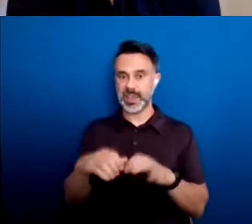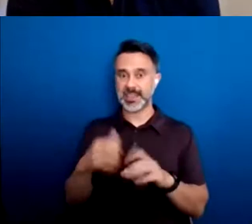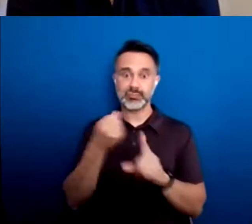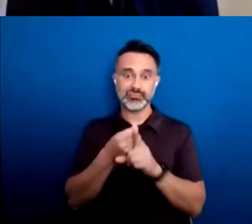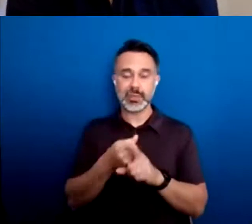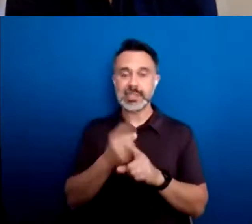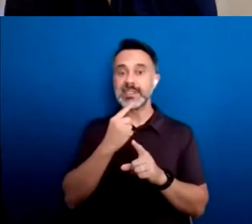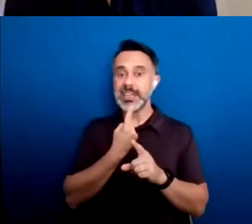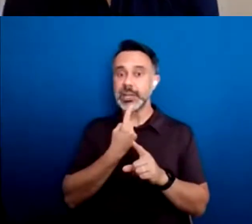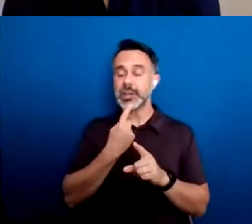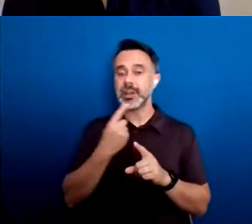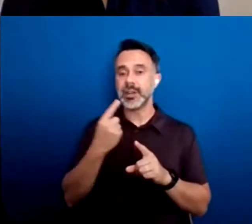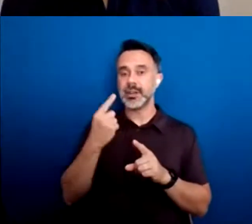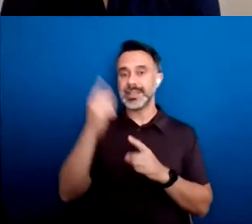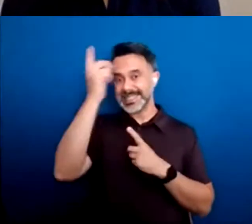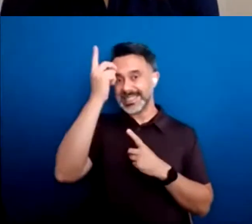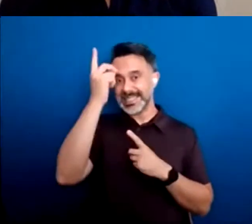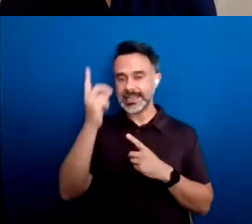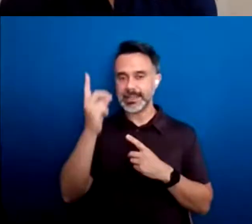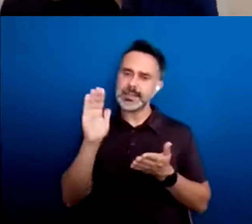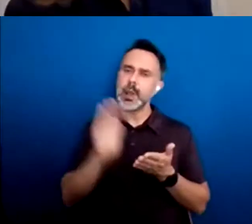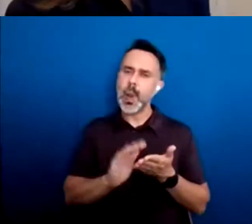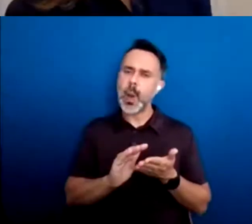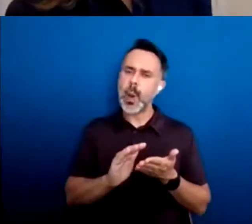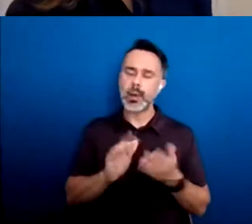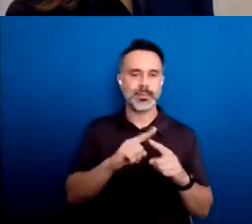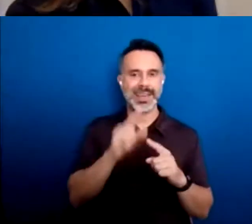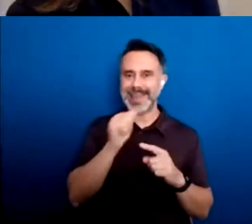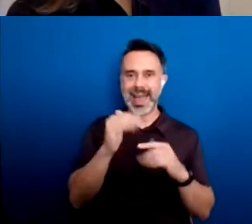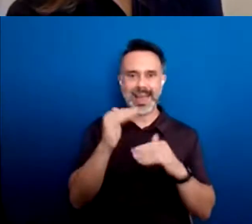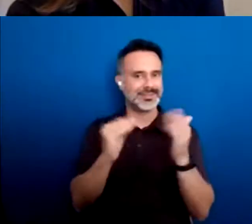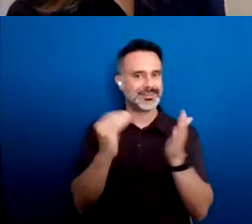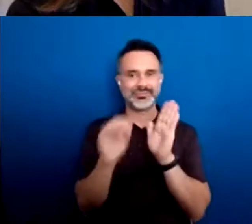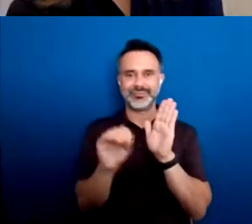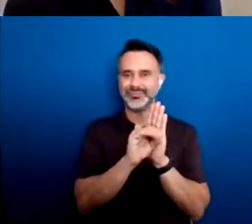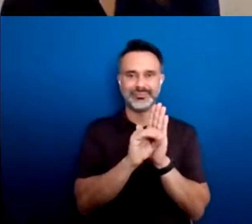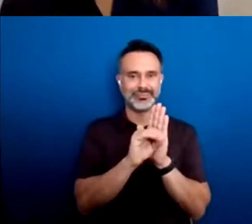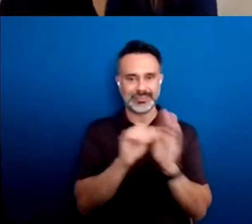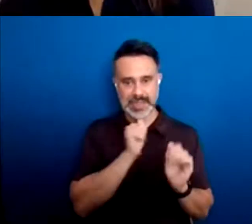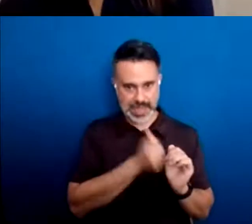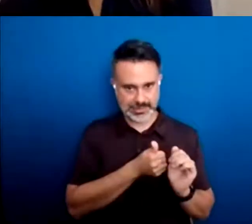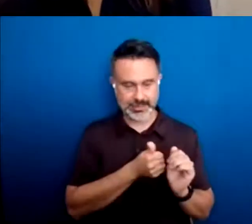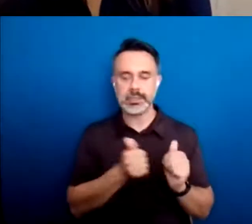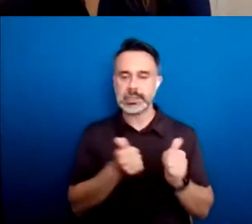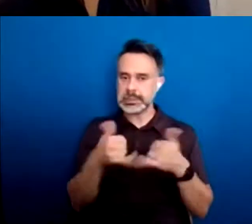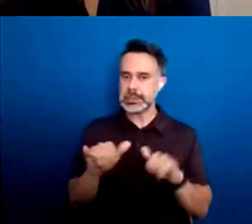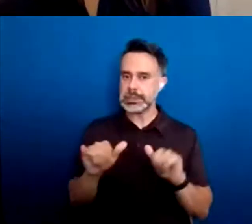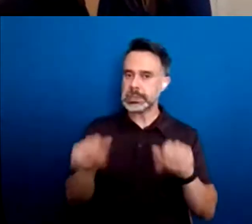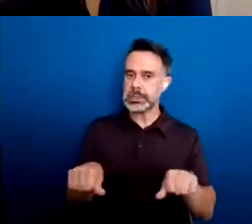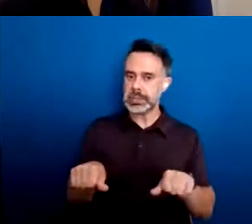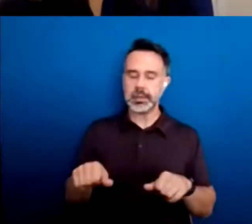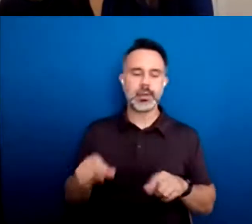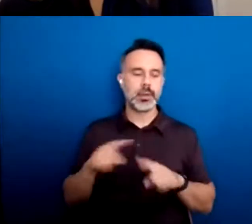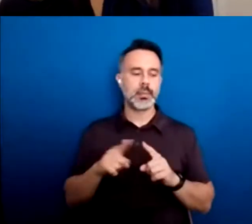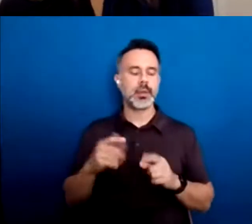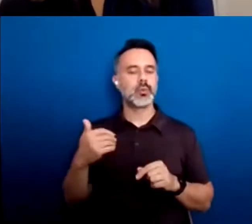not zero. And I think there are a couple of other questions that we'll get to that may address some of